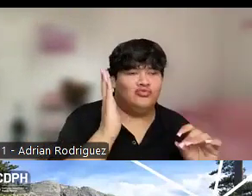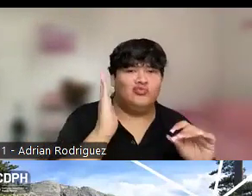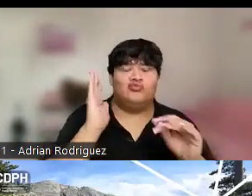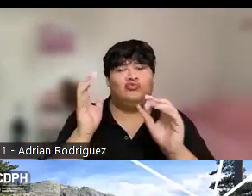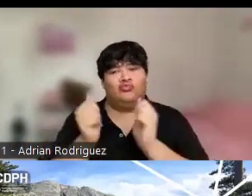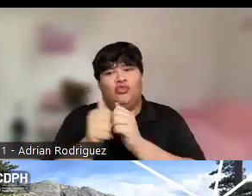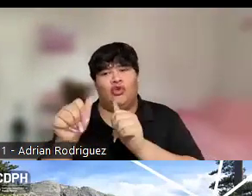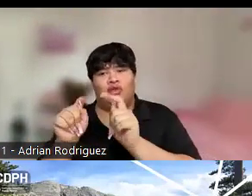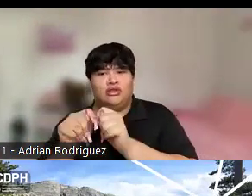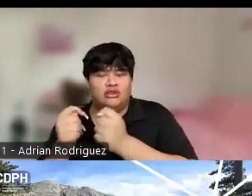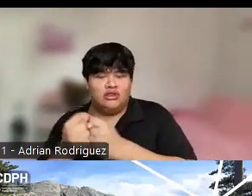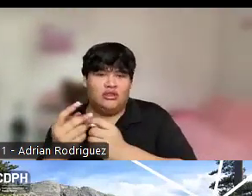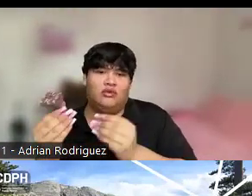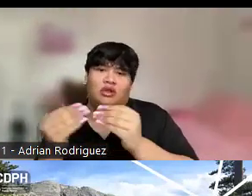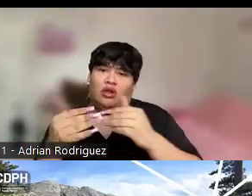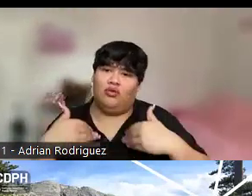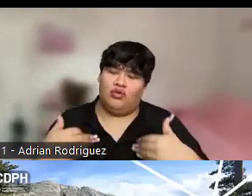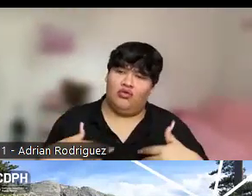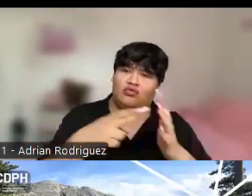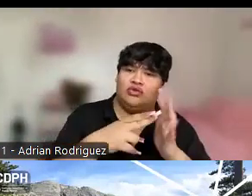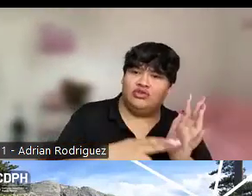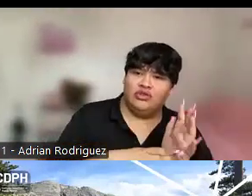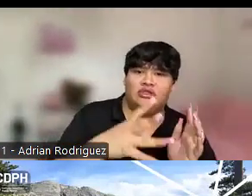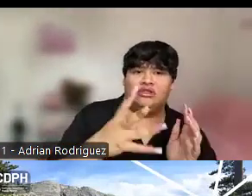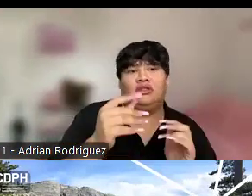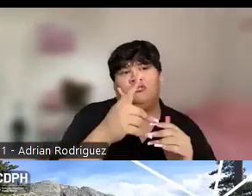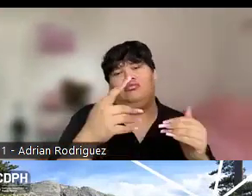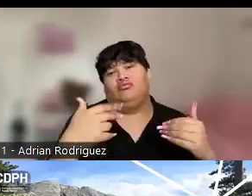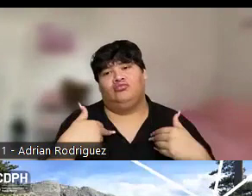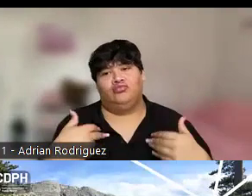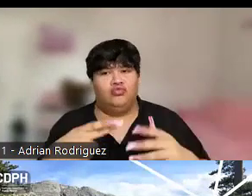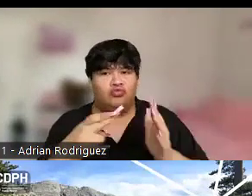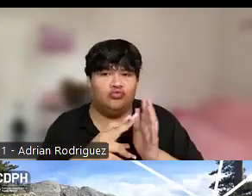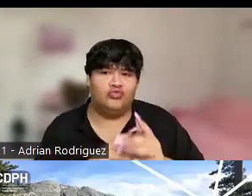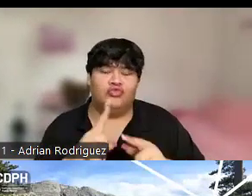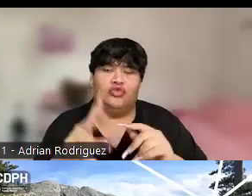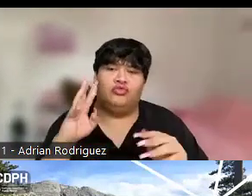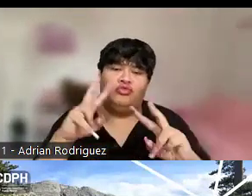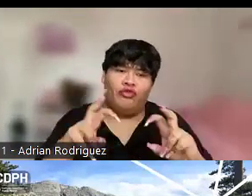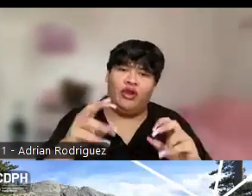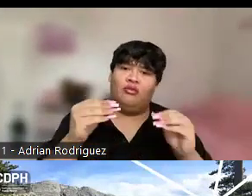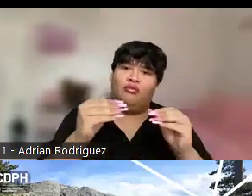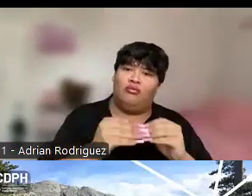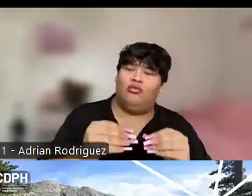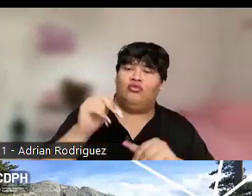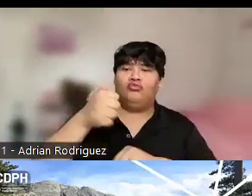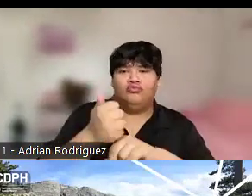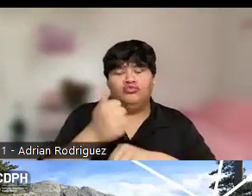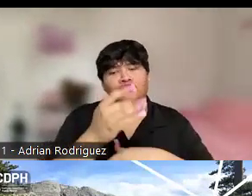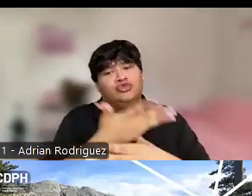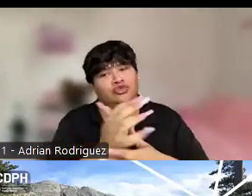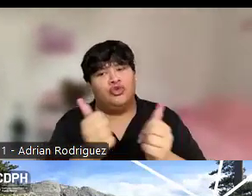health jurisdictions and community-based organizations by providing opportunities for researchers to share their